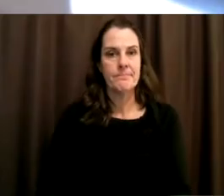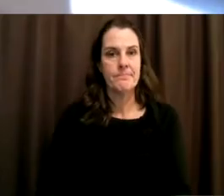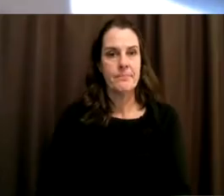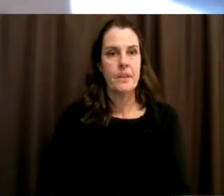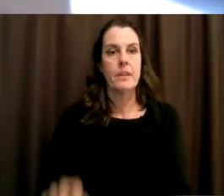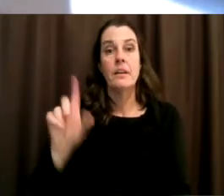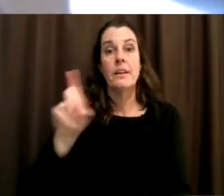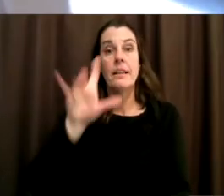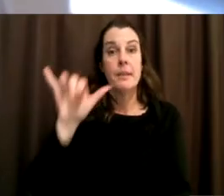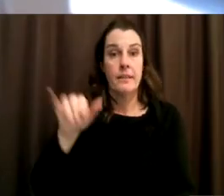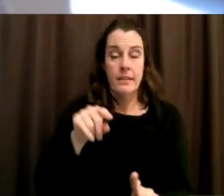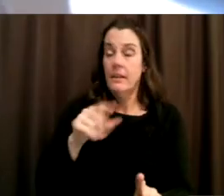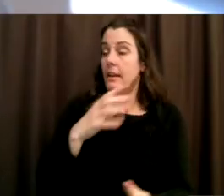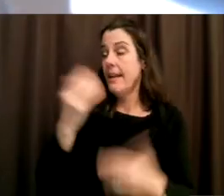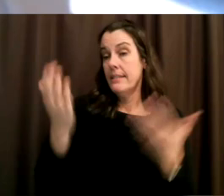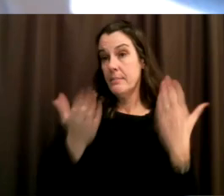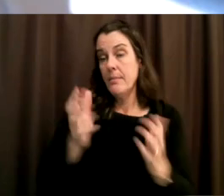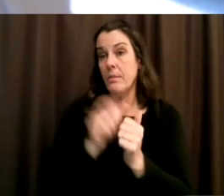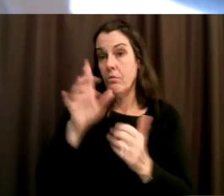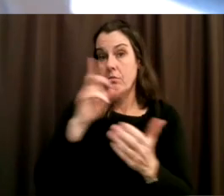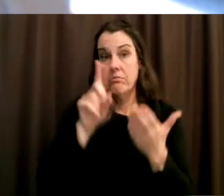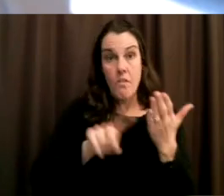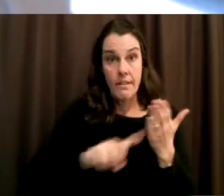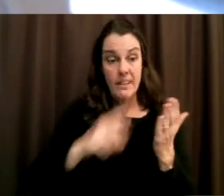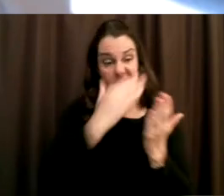And there may be in your audit